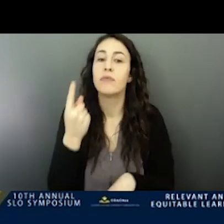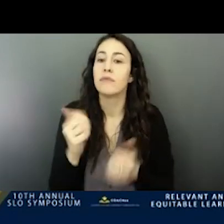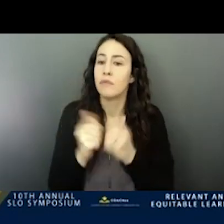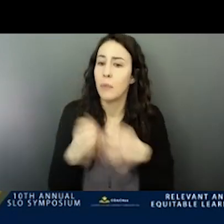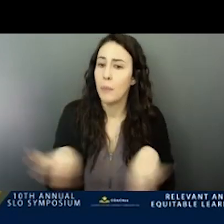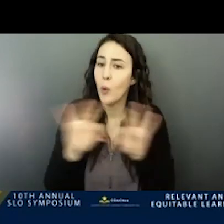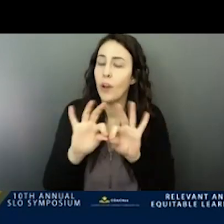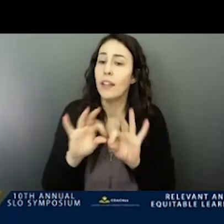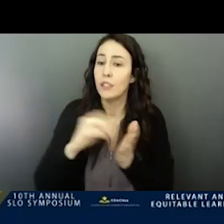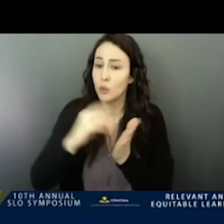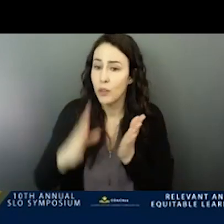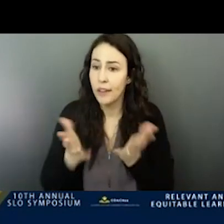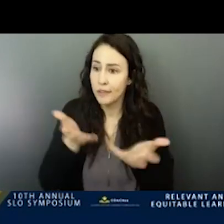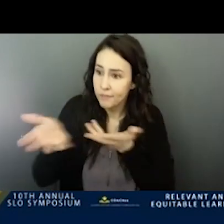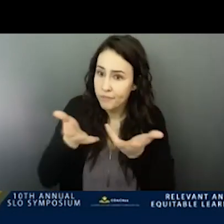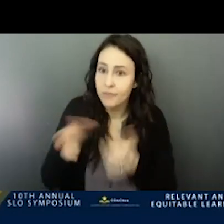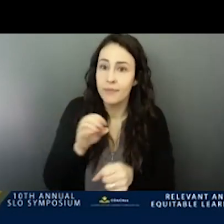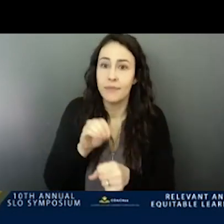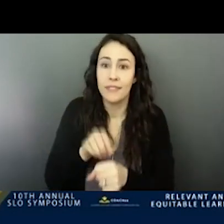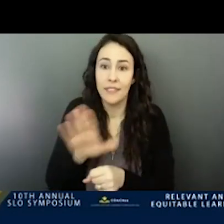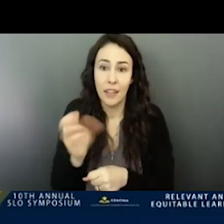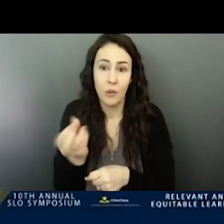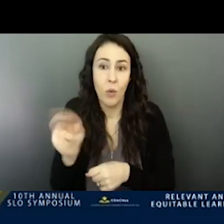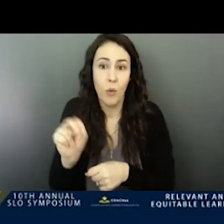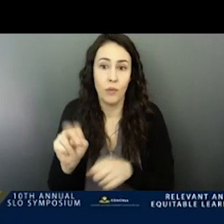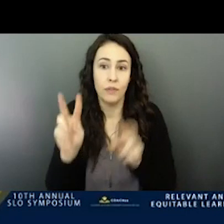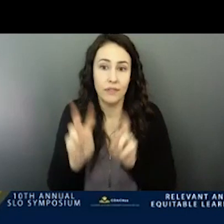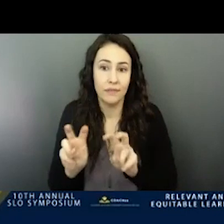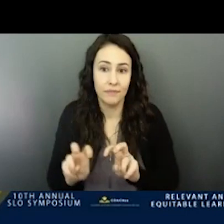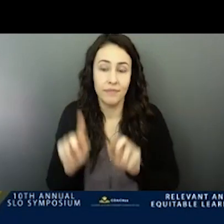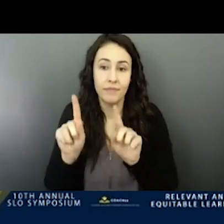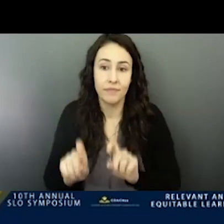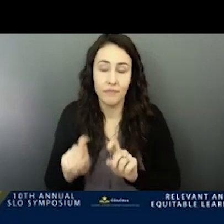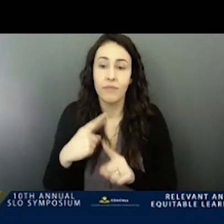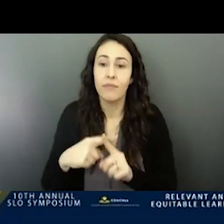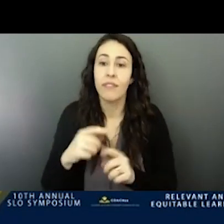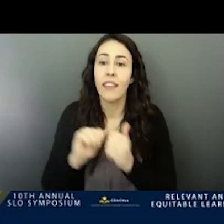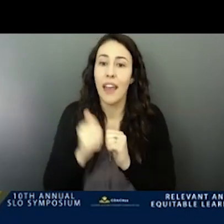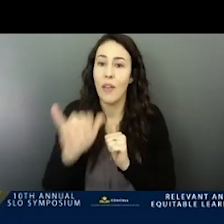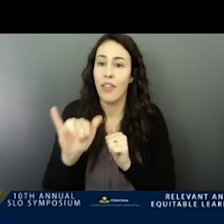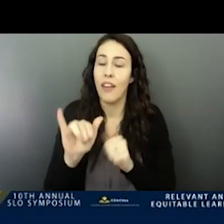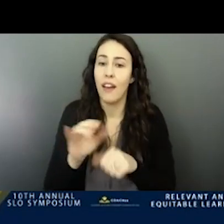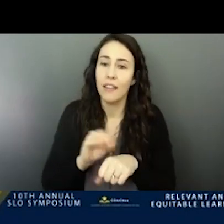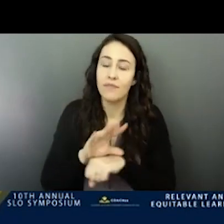own assessment and how this can lead to greater equity in student learning.